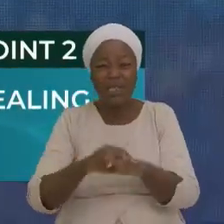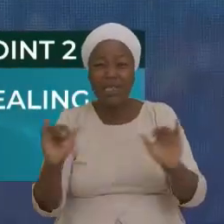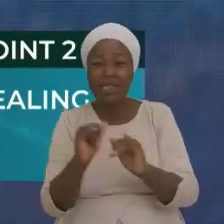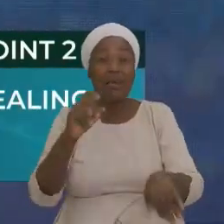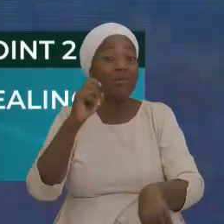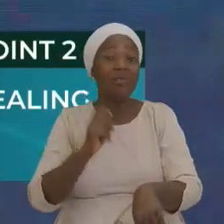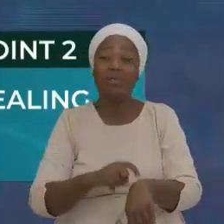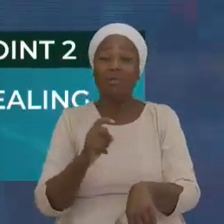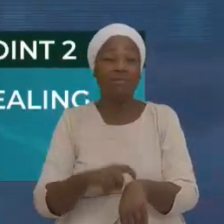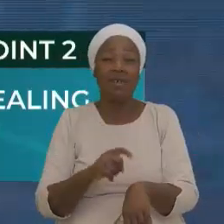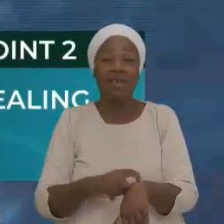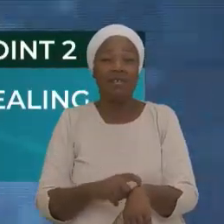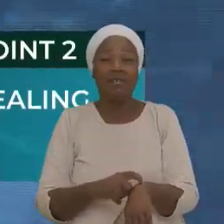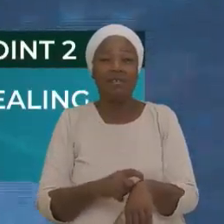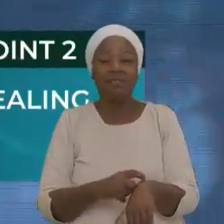moment.